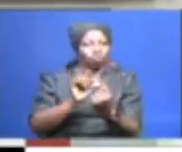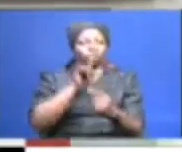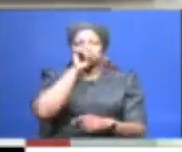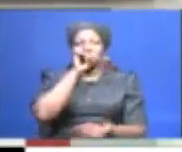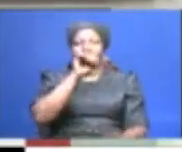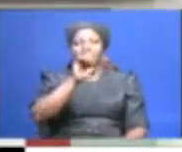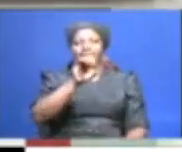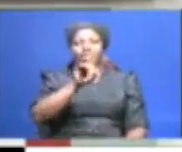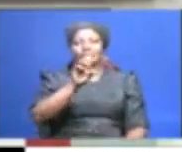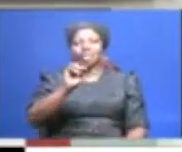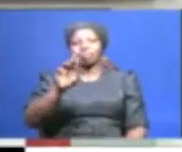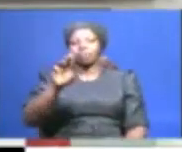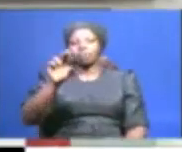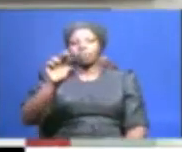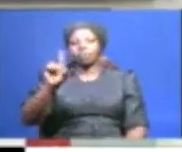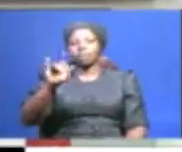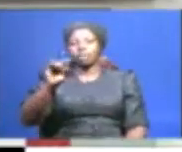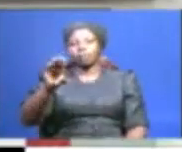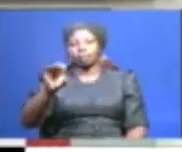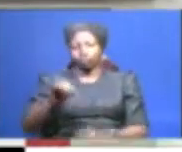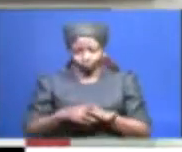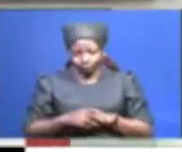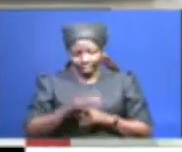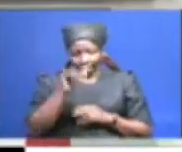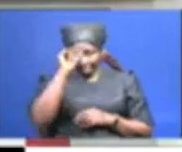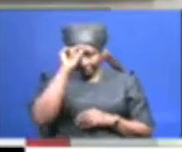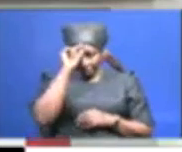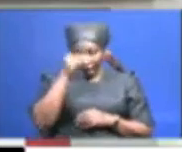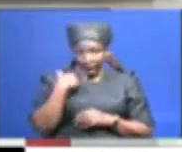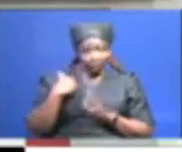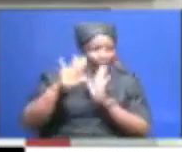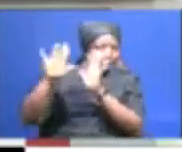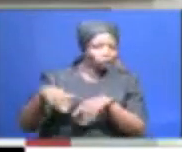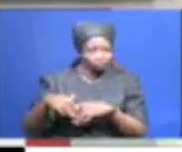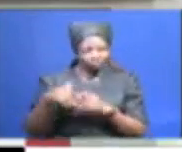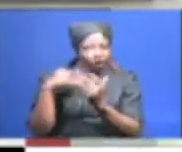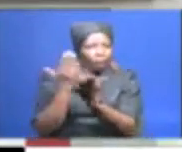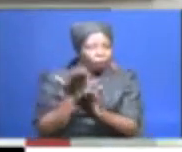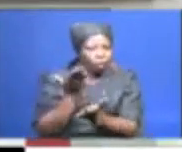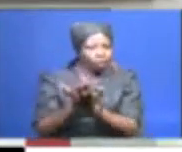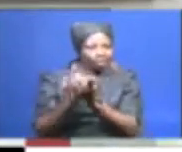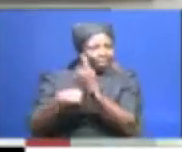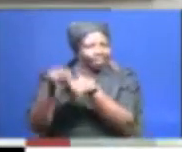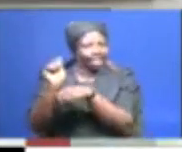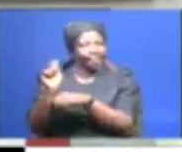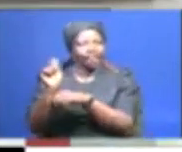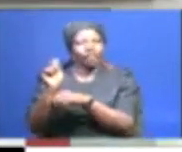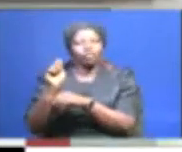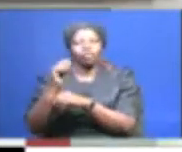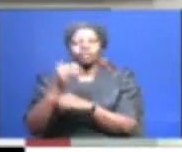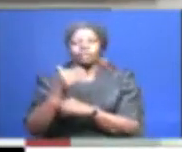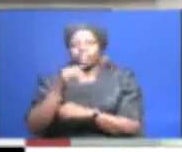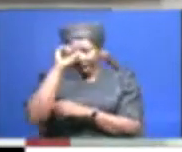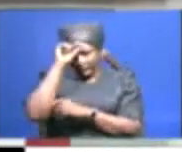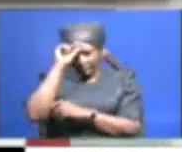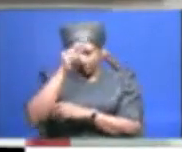government has abandoned the proposed privatization of state-owned sugar milling corporations, saying the